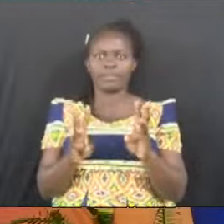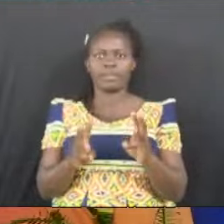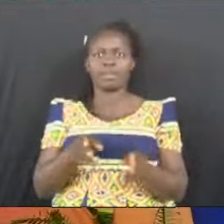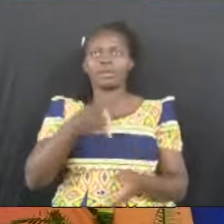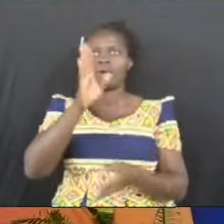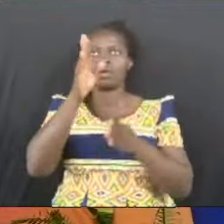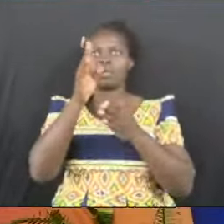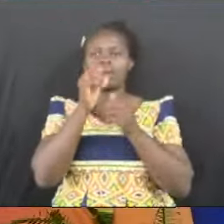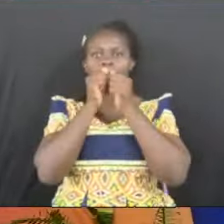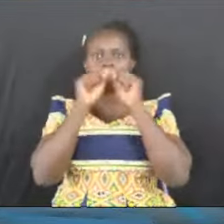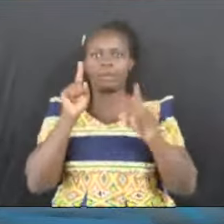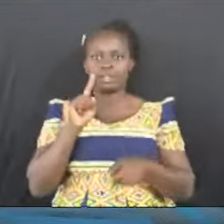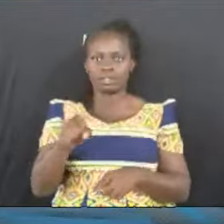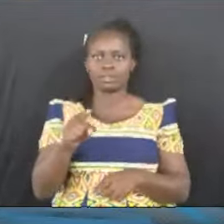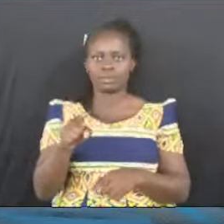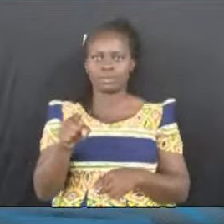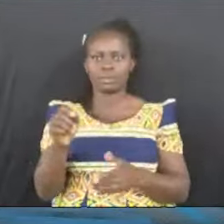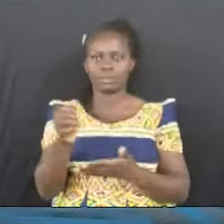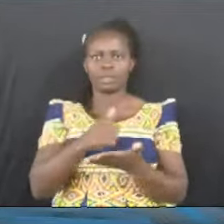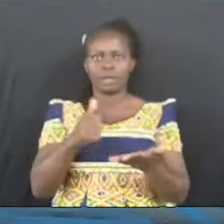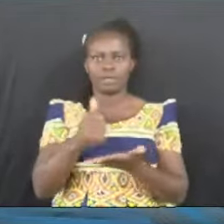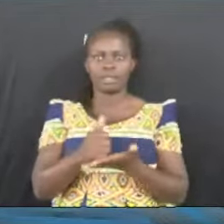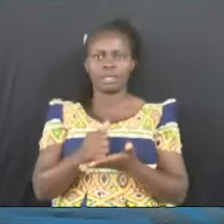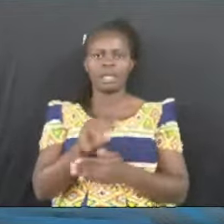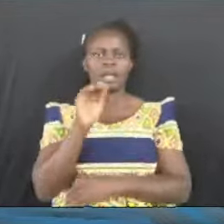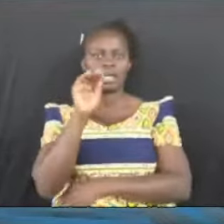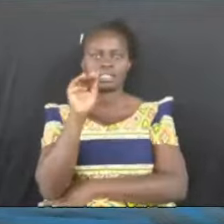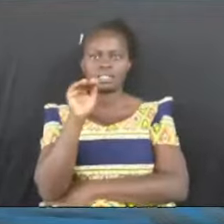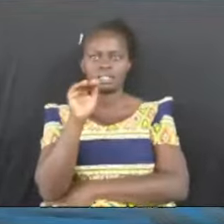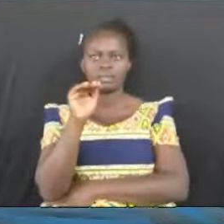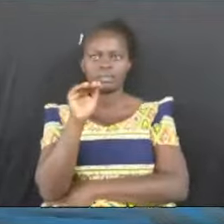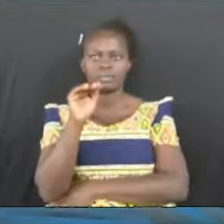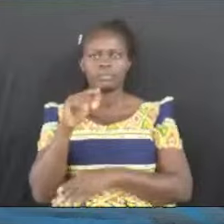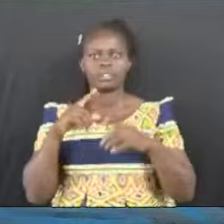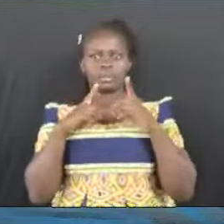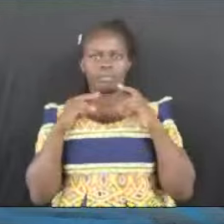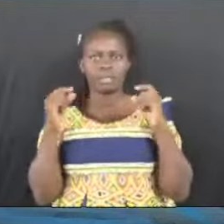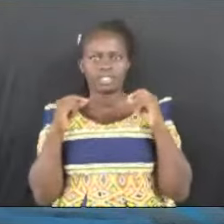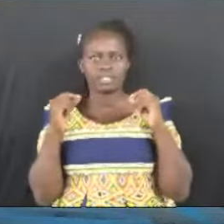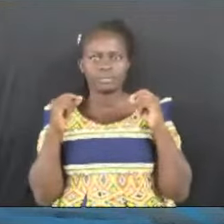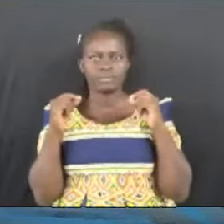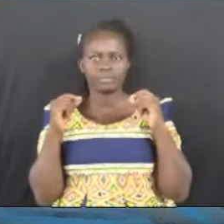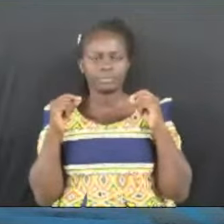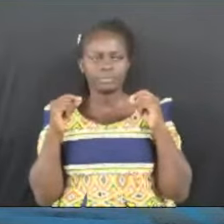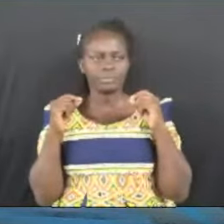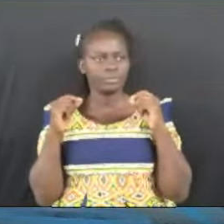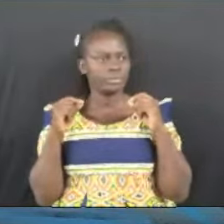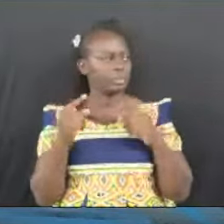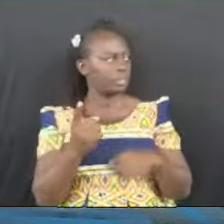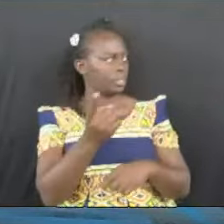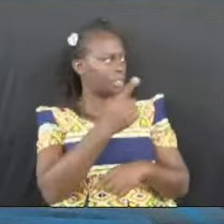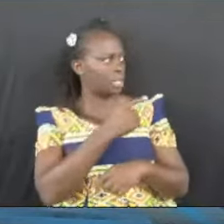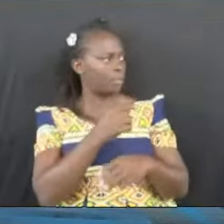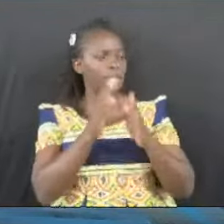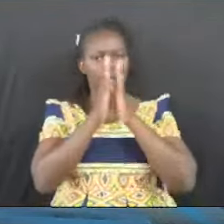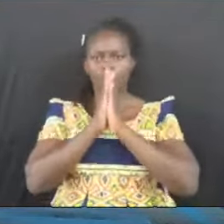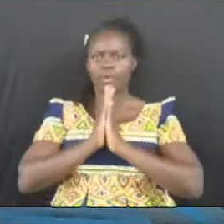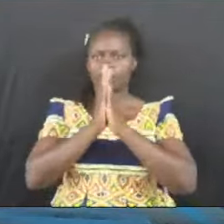you. Amen. May I ask Pastor Okindo to come and pray for